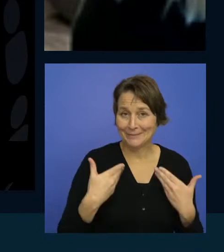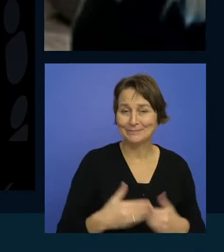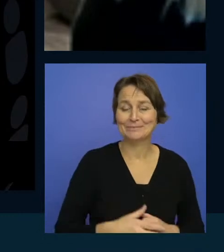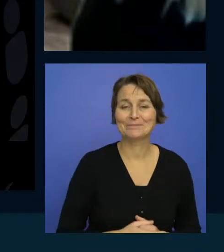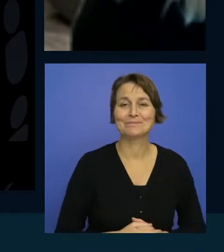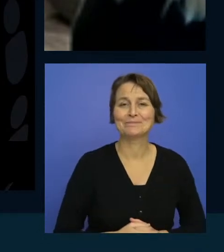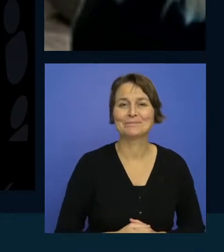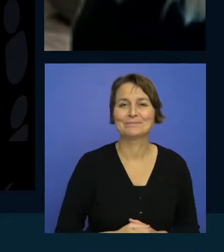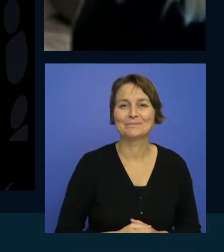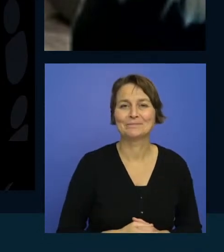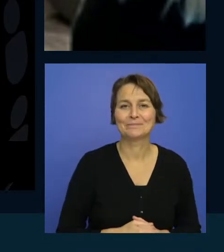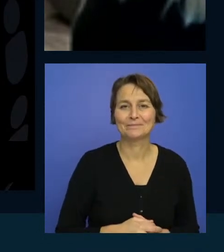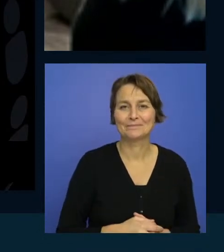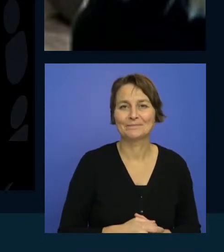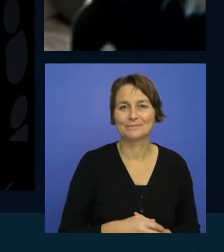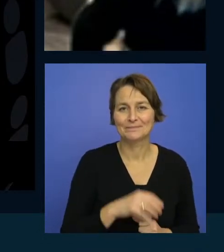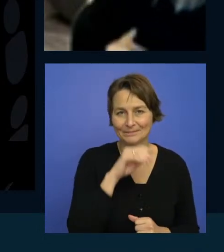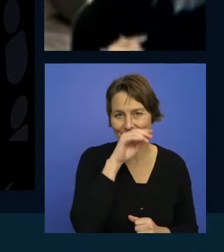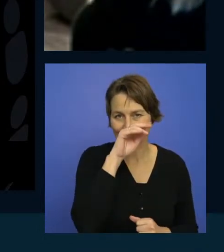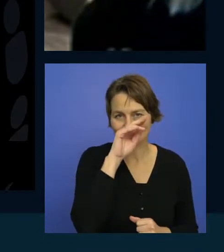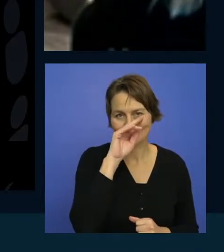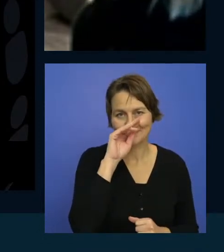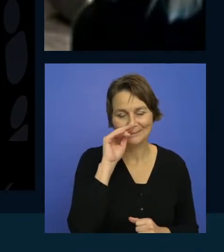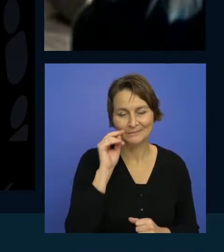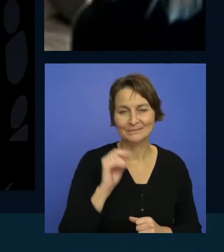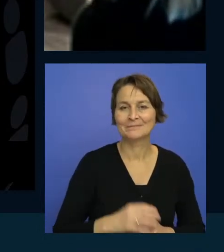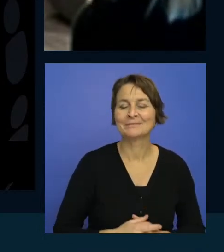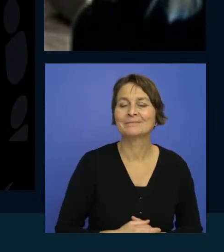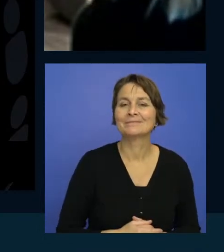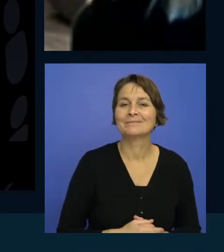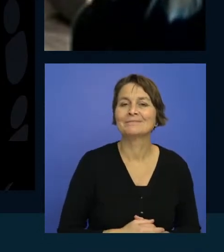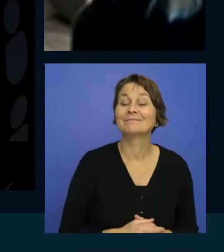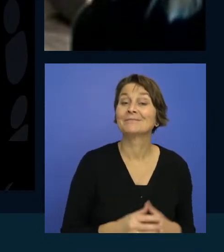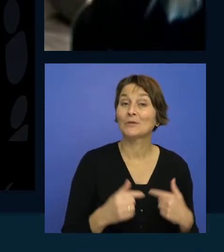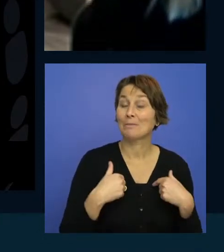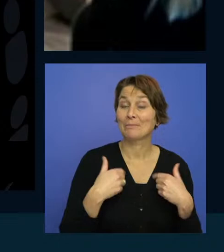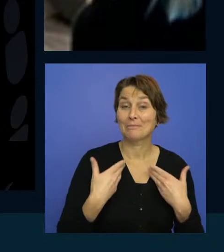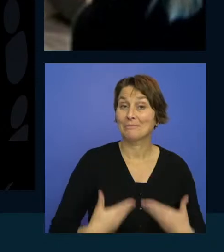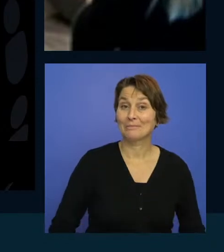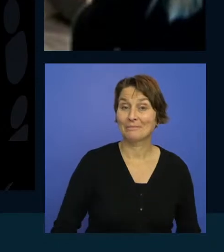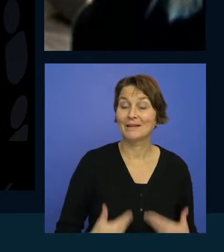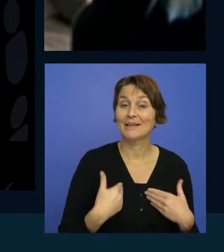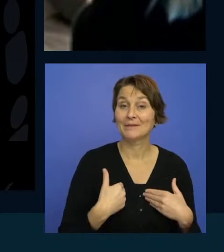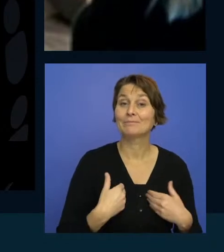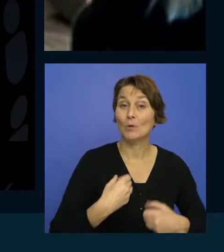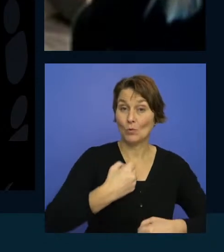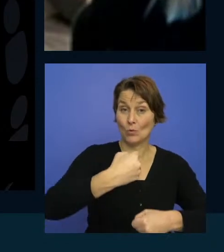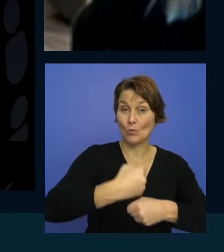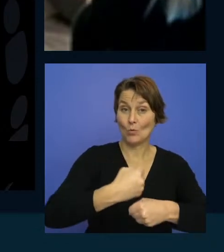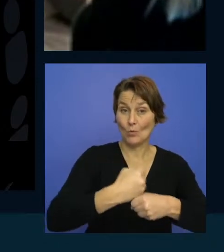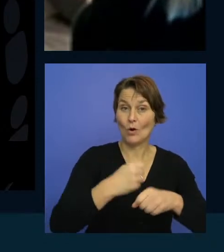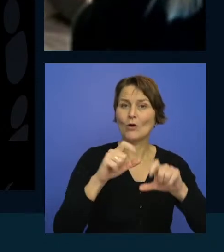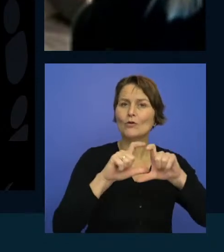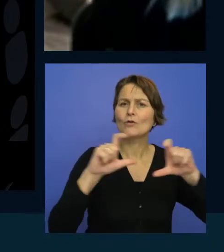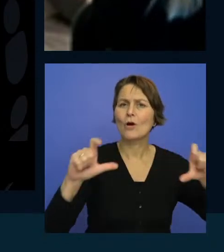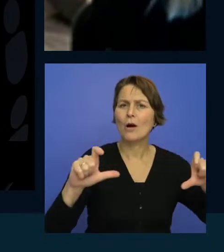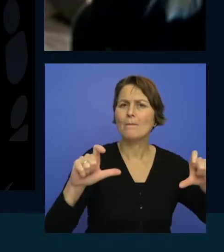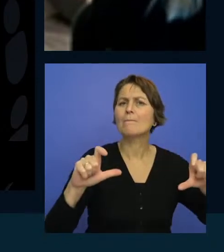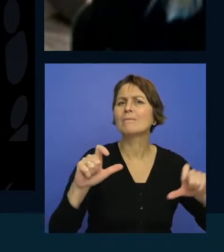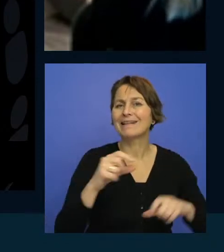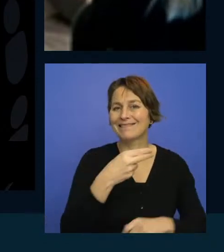and there's probably many of those. So I work in a company called Avanade. It's actually